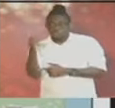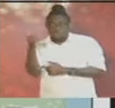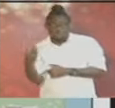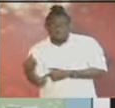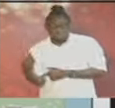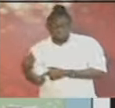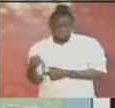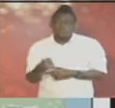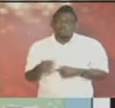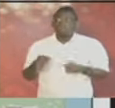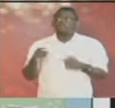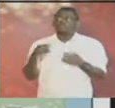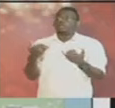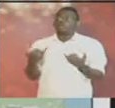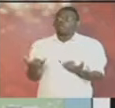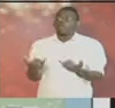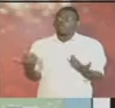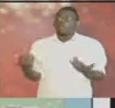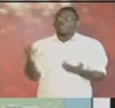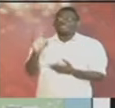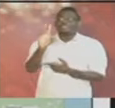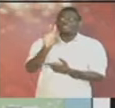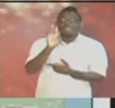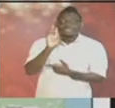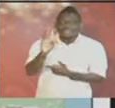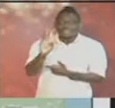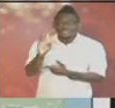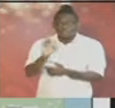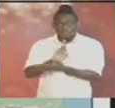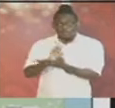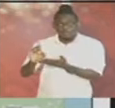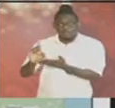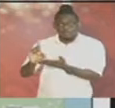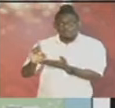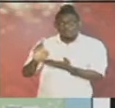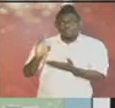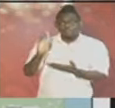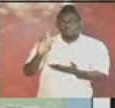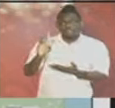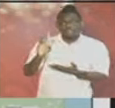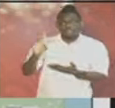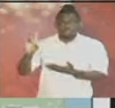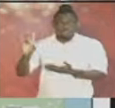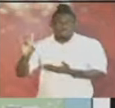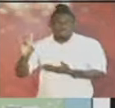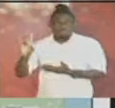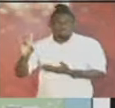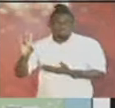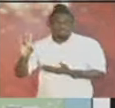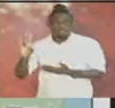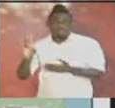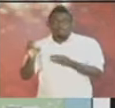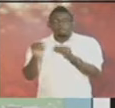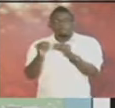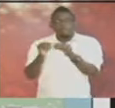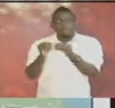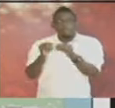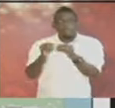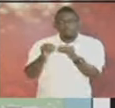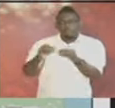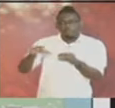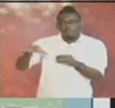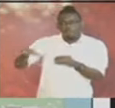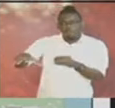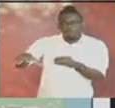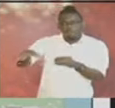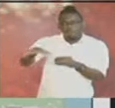week 6 and 7, covering the period 7th to 20th of February, we saw that the number of clusters decreased significantly to 3.